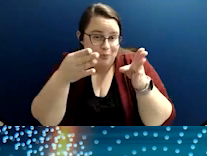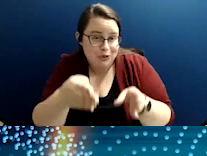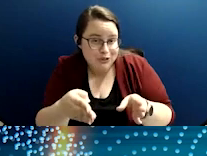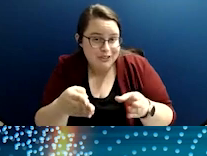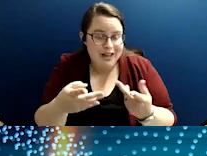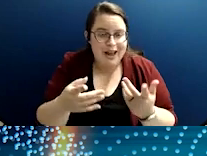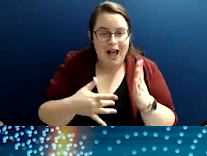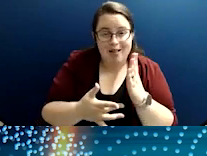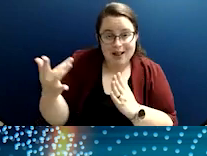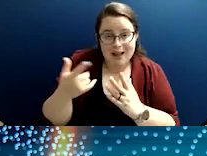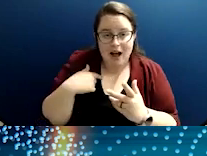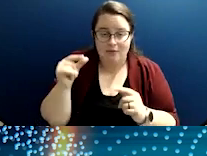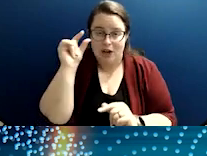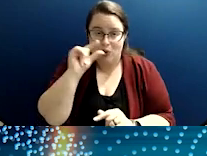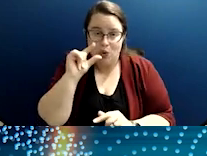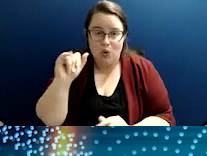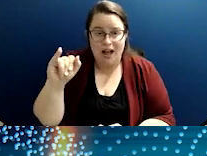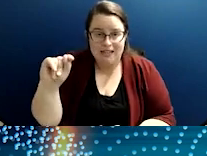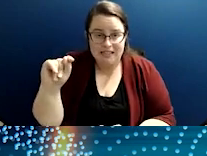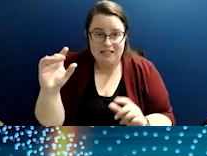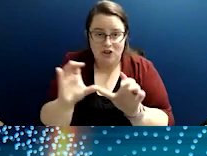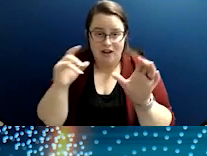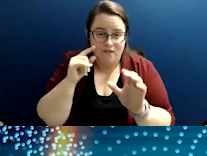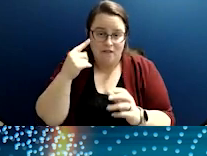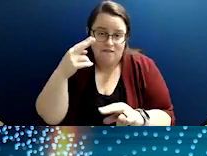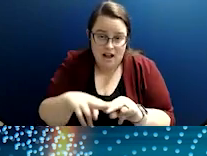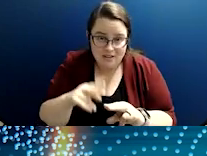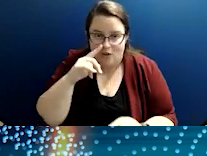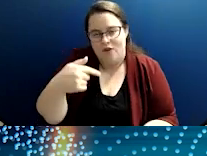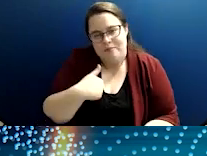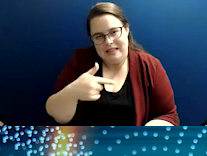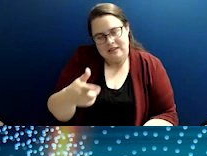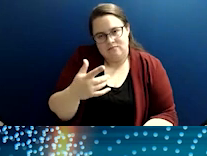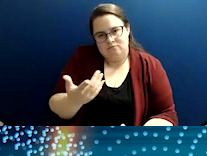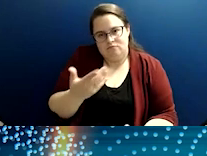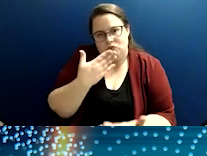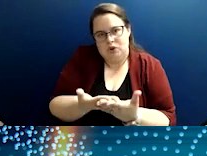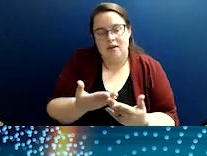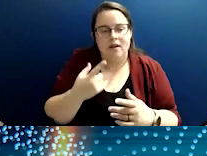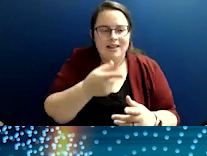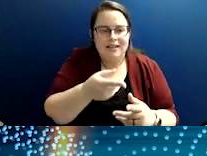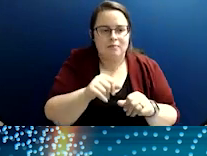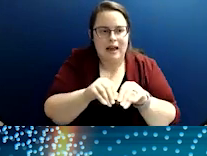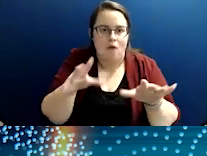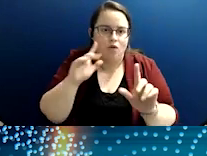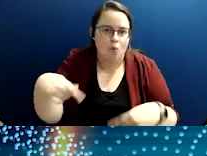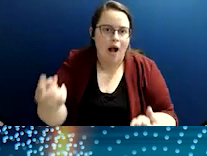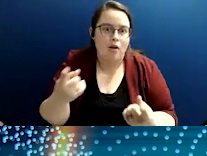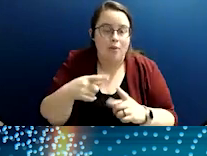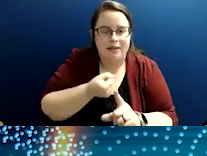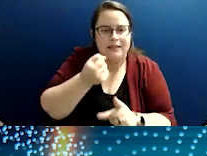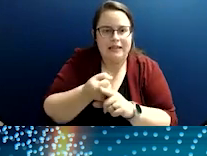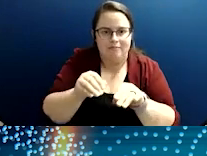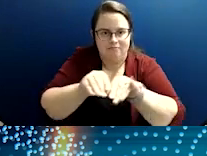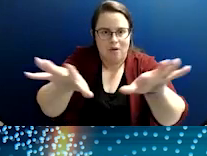Google IT certified for fun and all that kind of stuff. So this is like right up my alley. This has actually been out for quite a while. It just hit the mainstream in December, but a